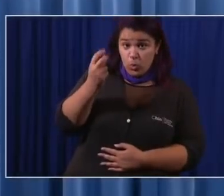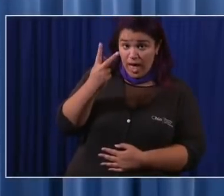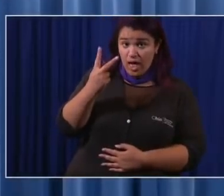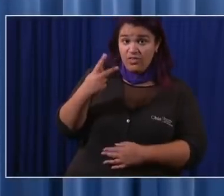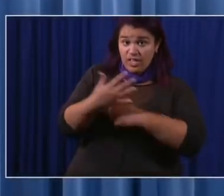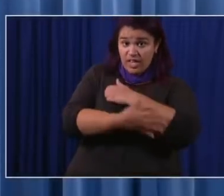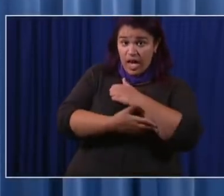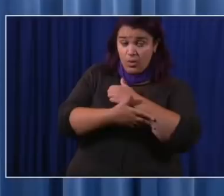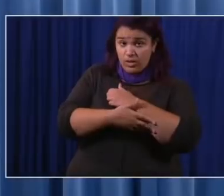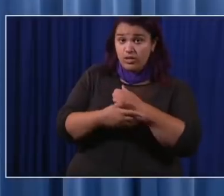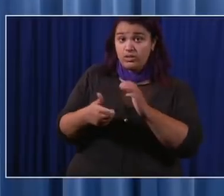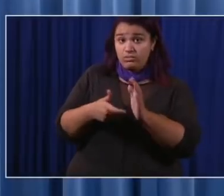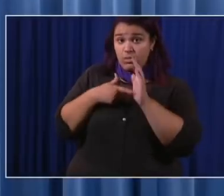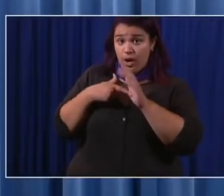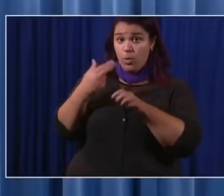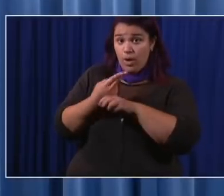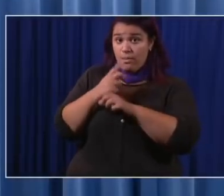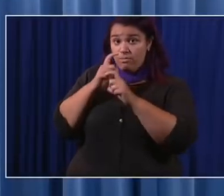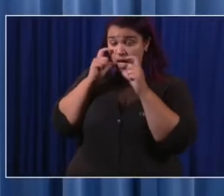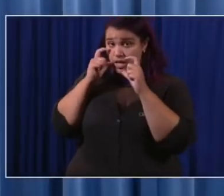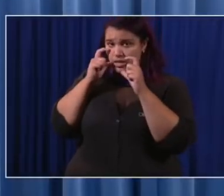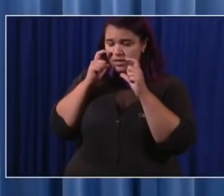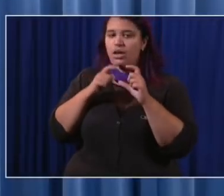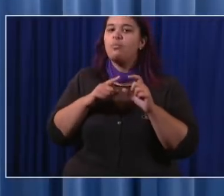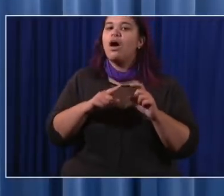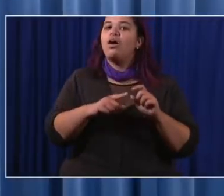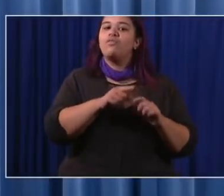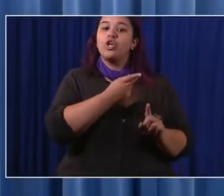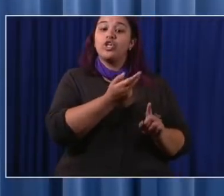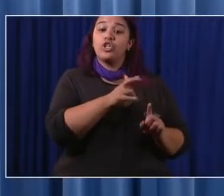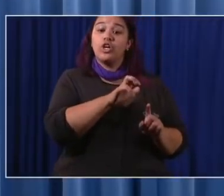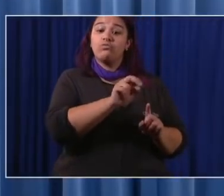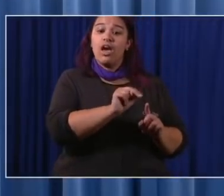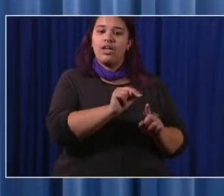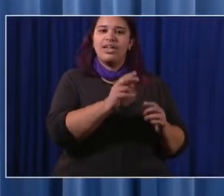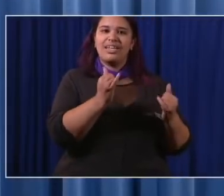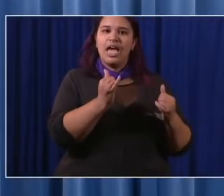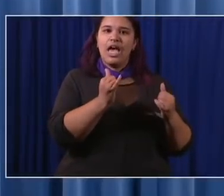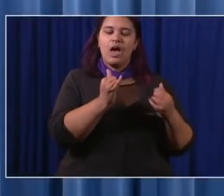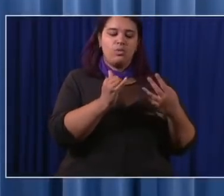was lowered to a level 2. Will that change your mask mandate in that county?